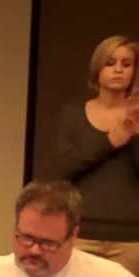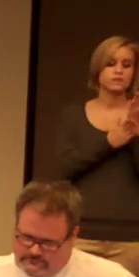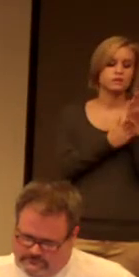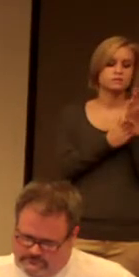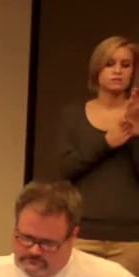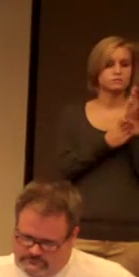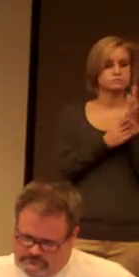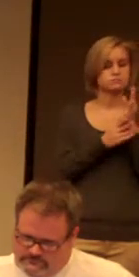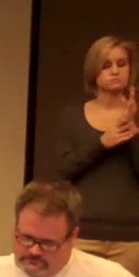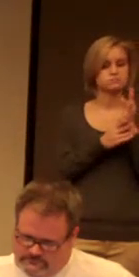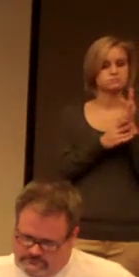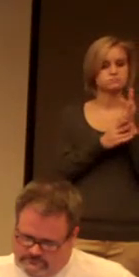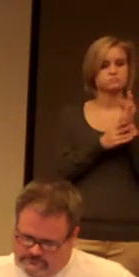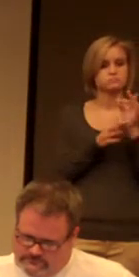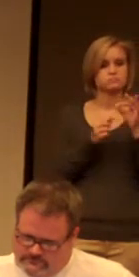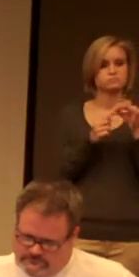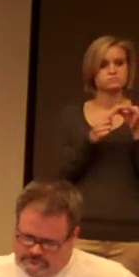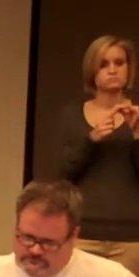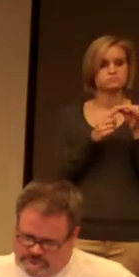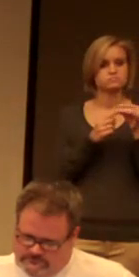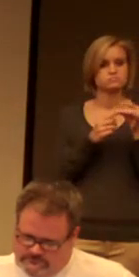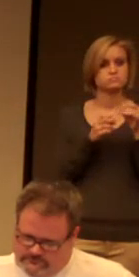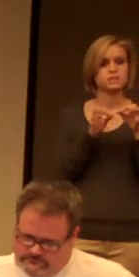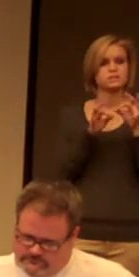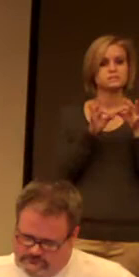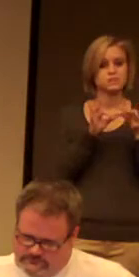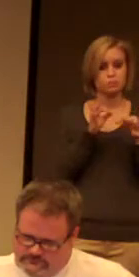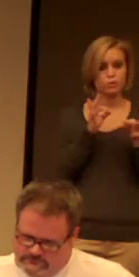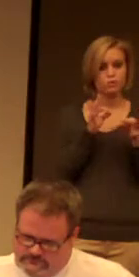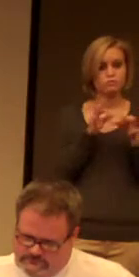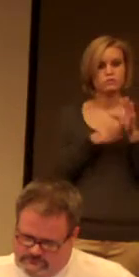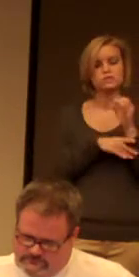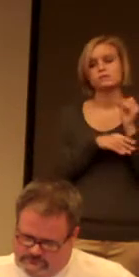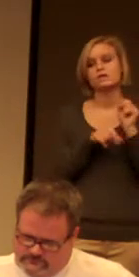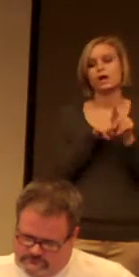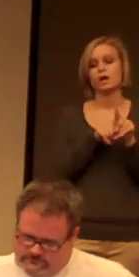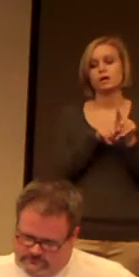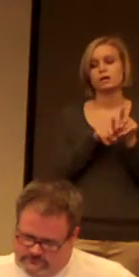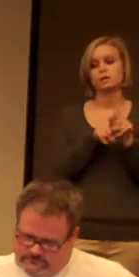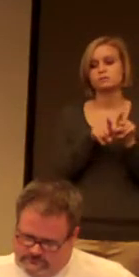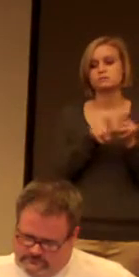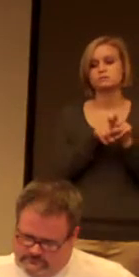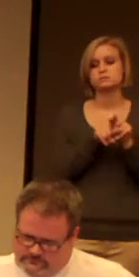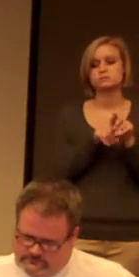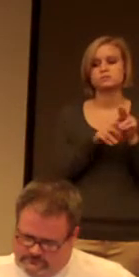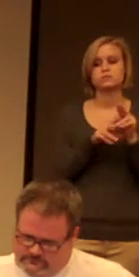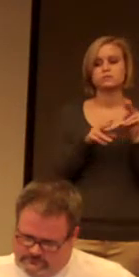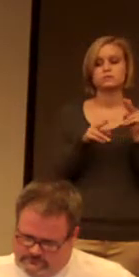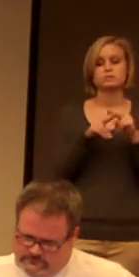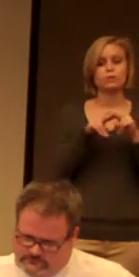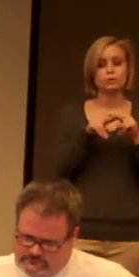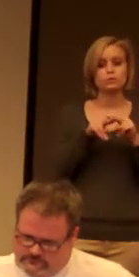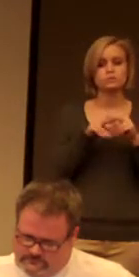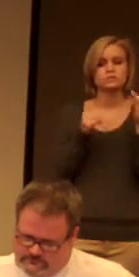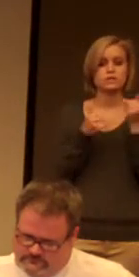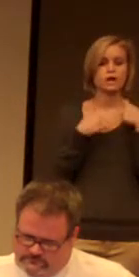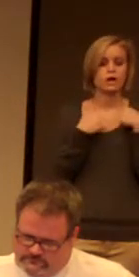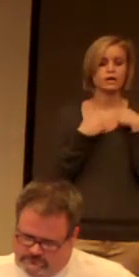simple as a railroad bridge that crosses Wheeling Creek to take the B&O along it and now has a bicycle